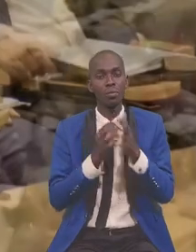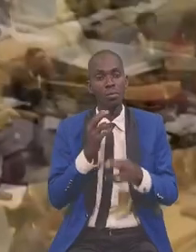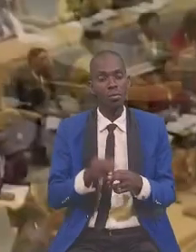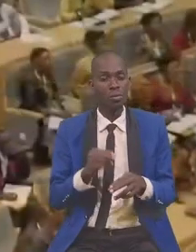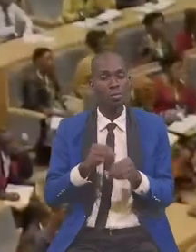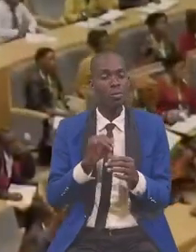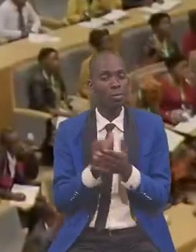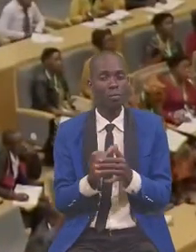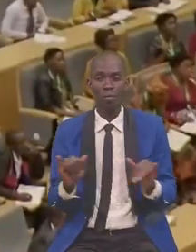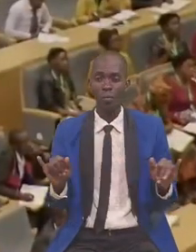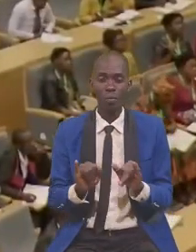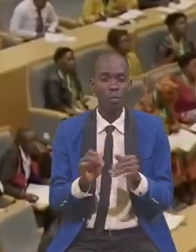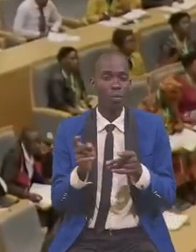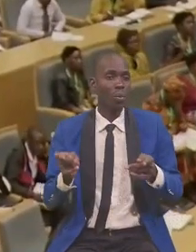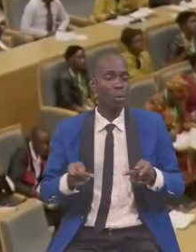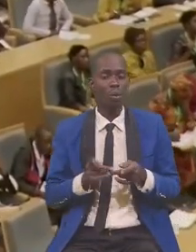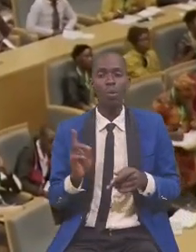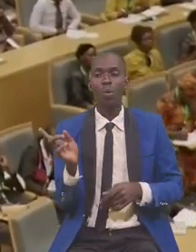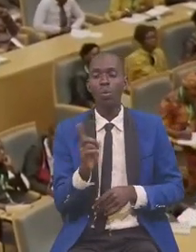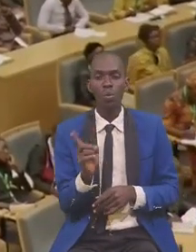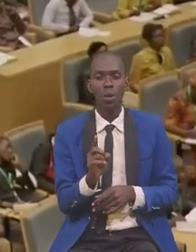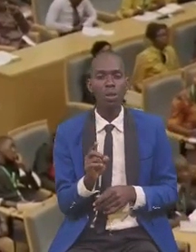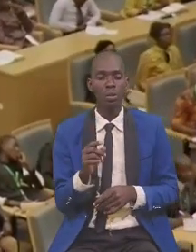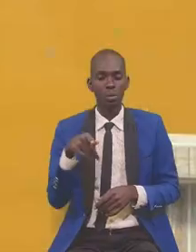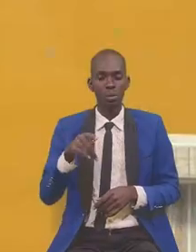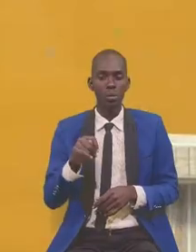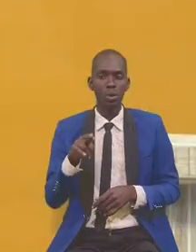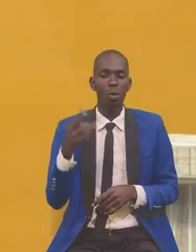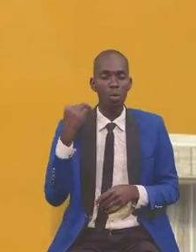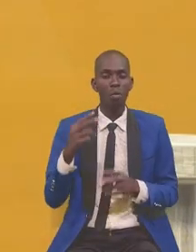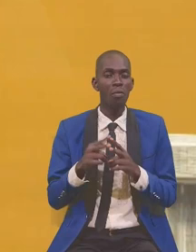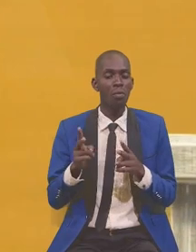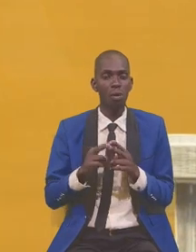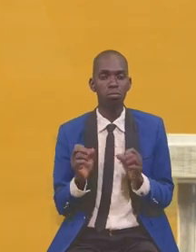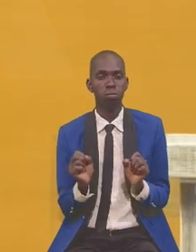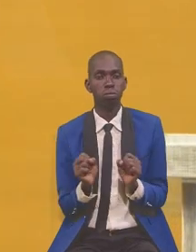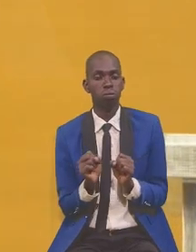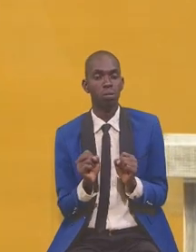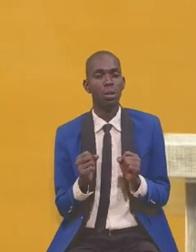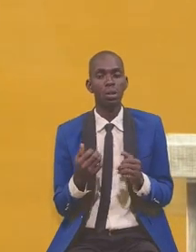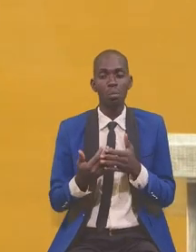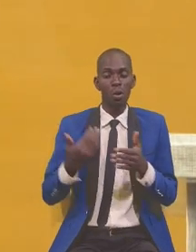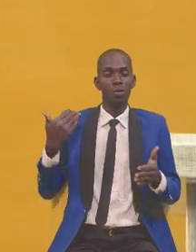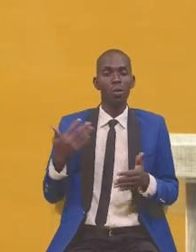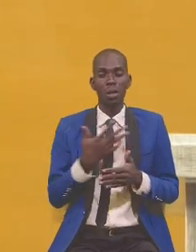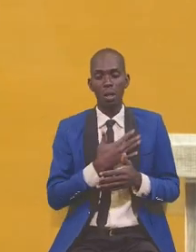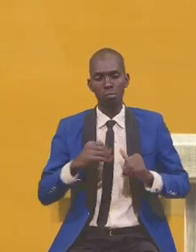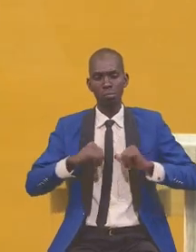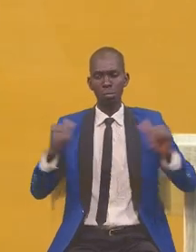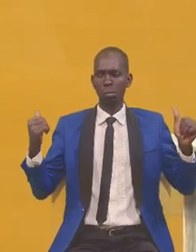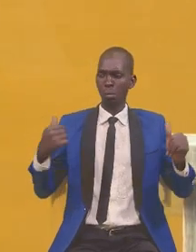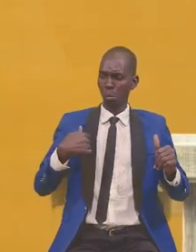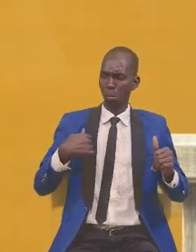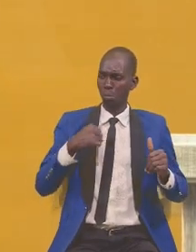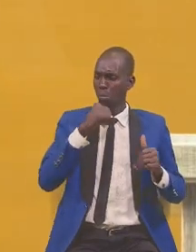same place where you were so timid and so fearful and you denied, I'm not there,